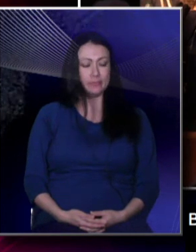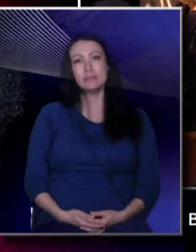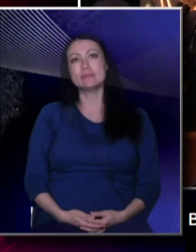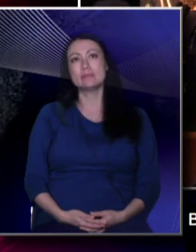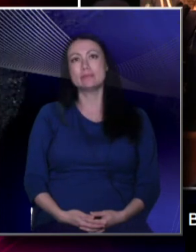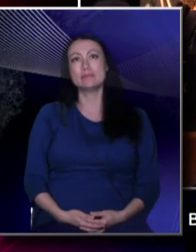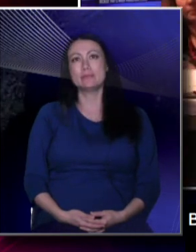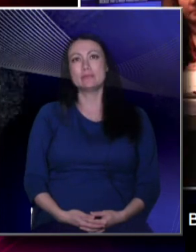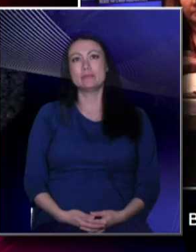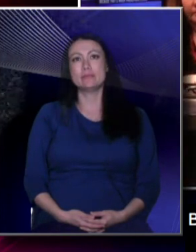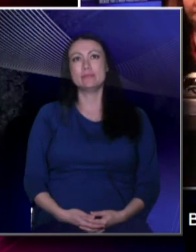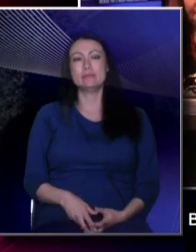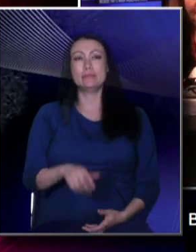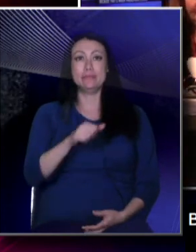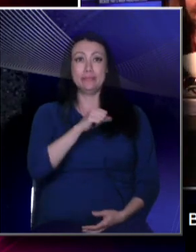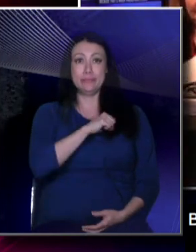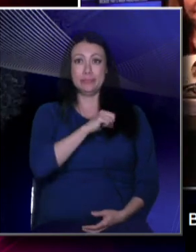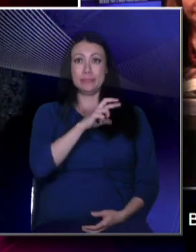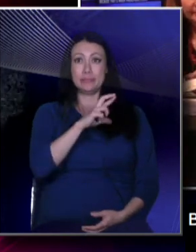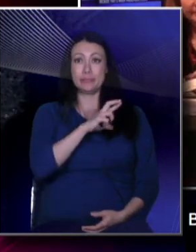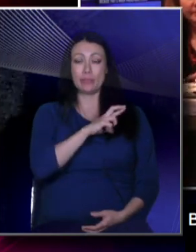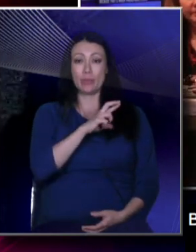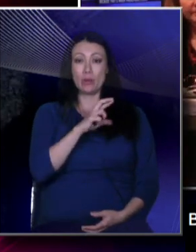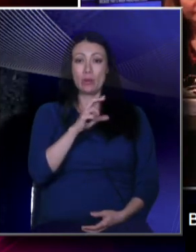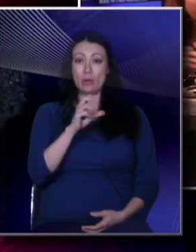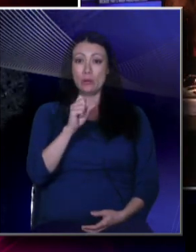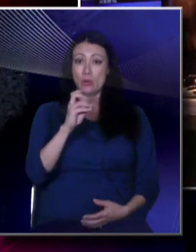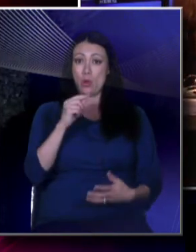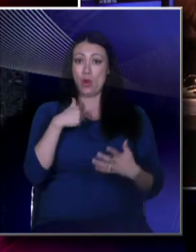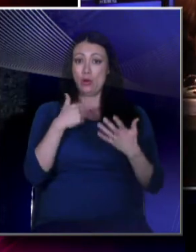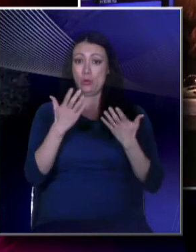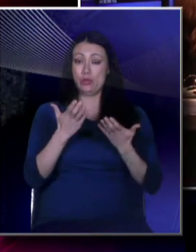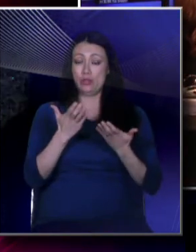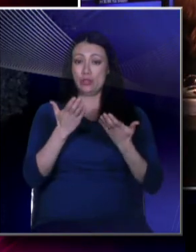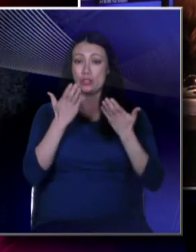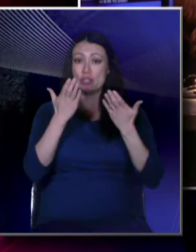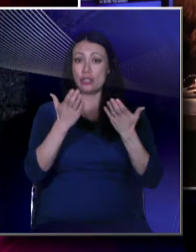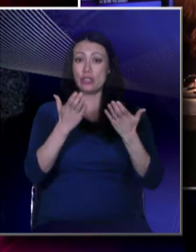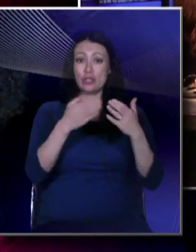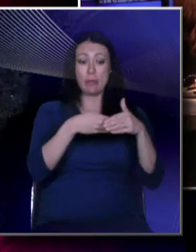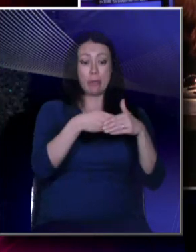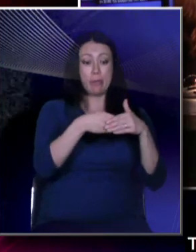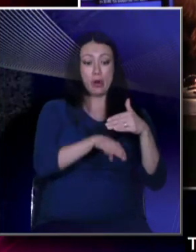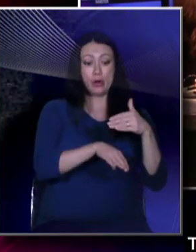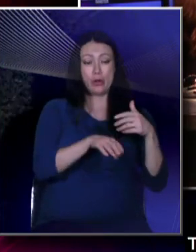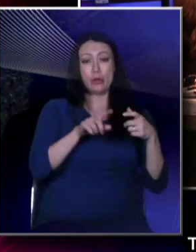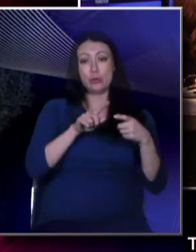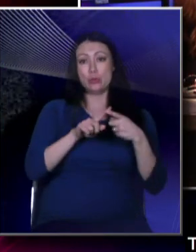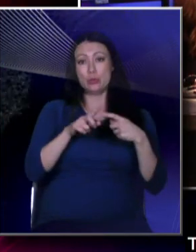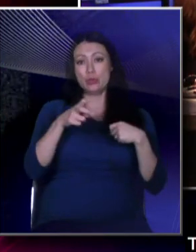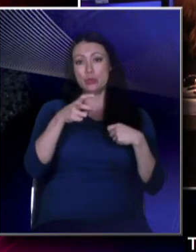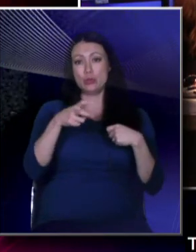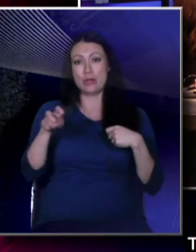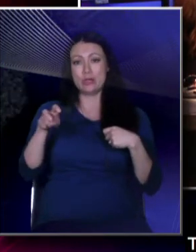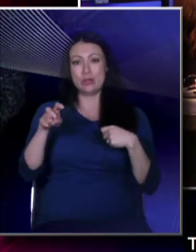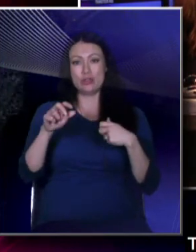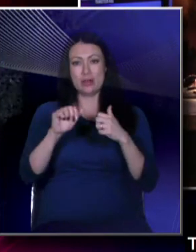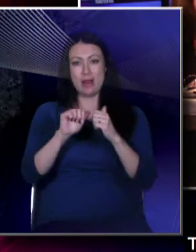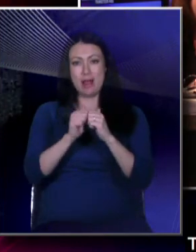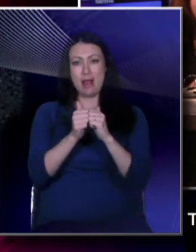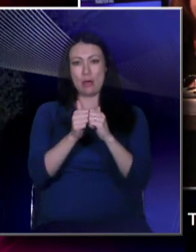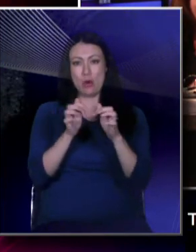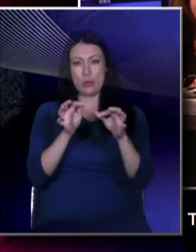So are you suggesting that birth to transition, and how do we